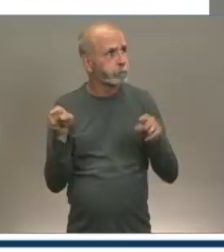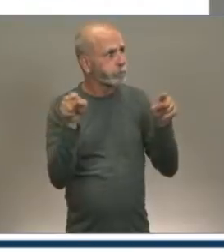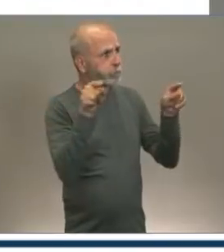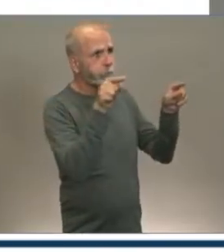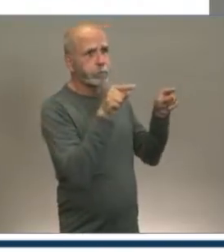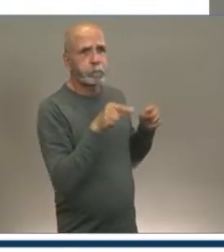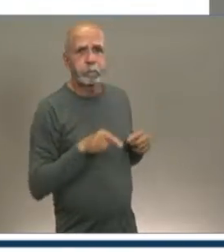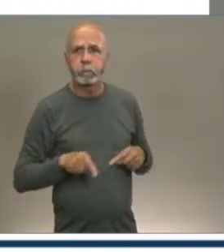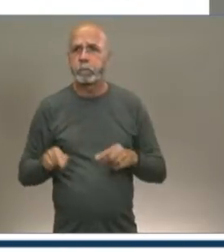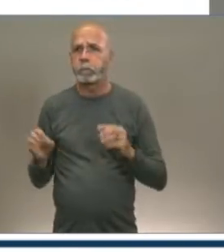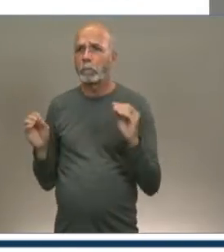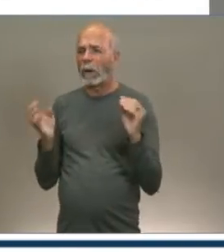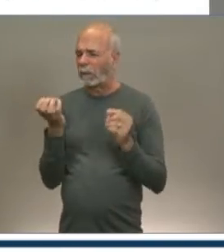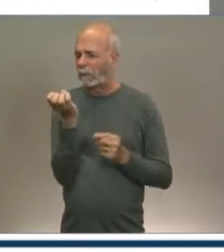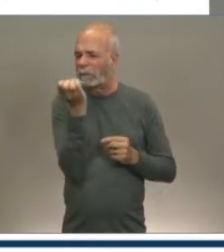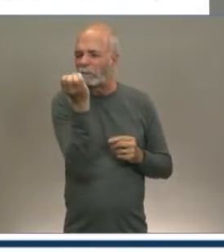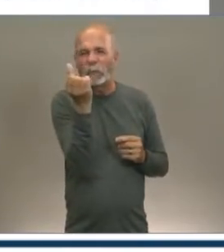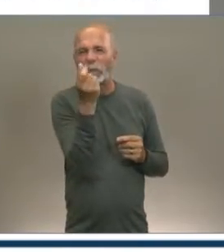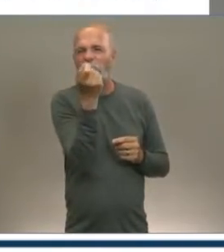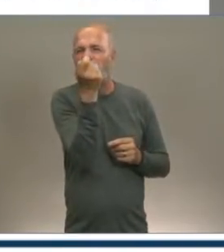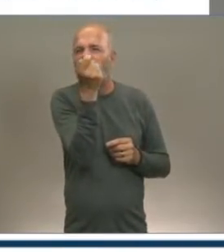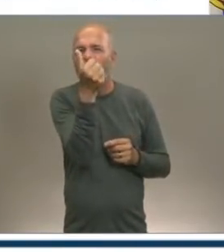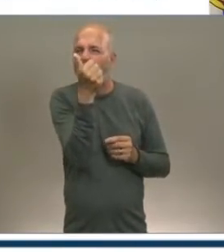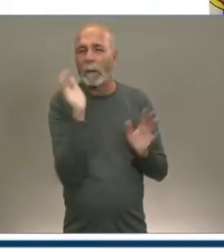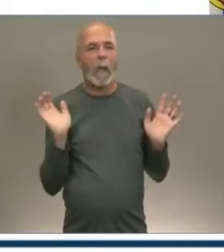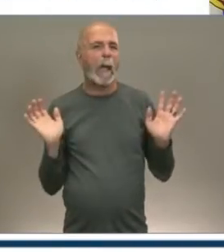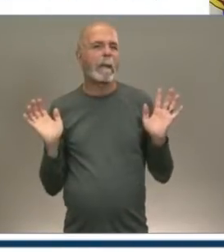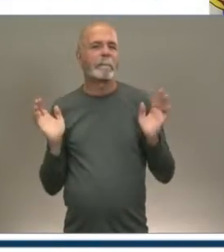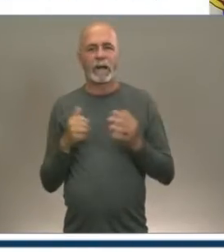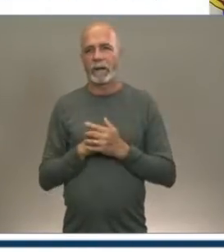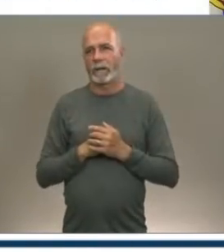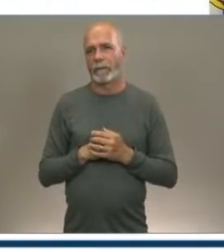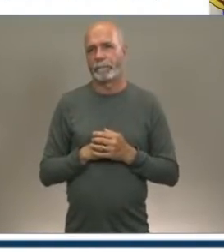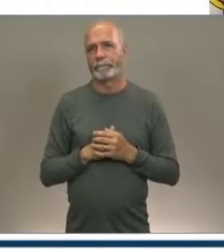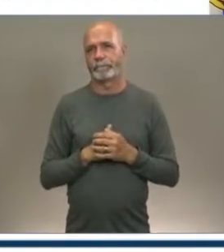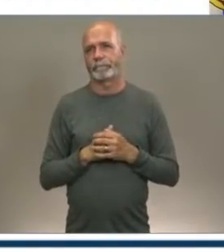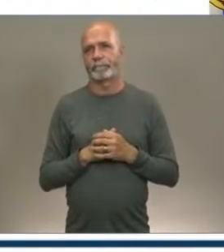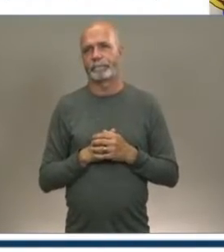secondary cases. Next, we'll go to Victoria Walton with the Coast.